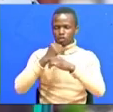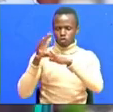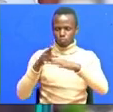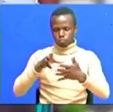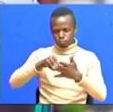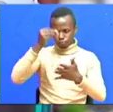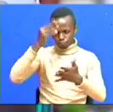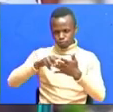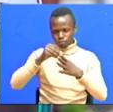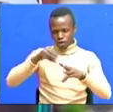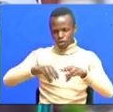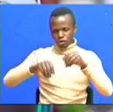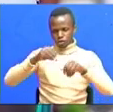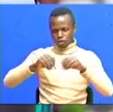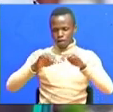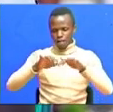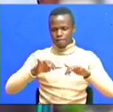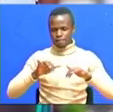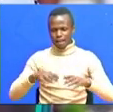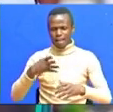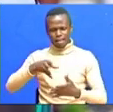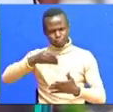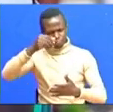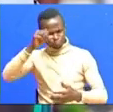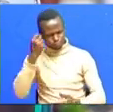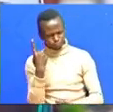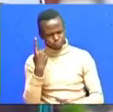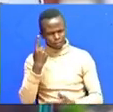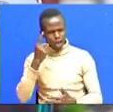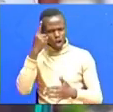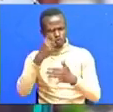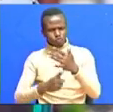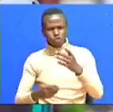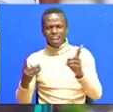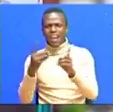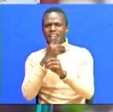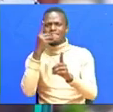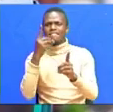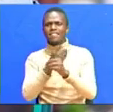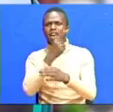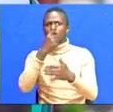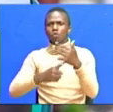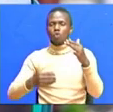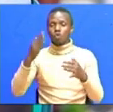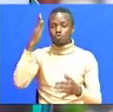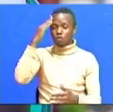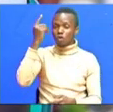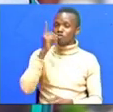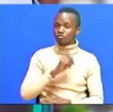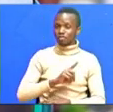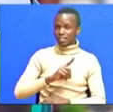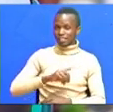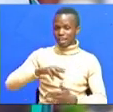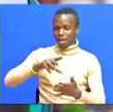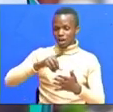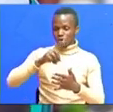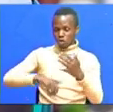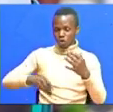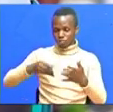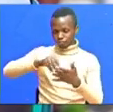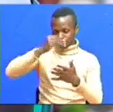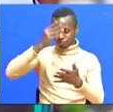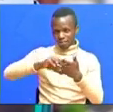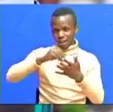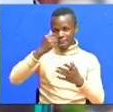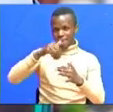about soilless farming, I got to see that, no, this is actually different from what I know, what I have learned in school, what I've been